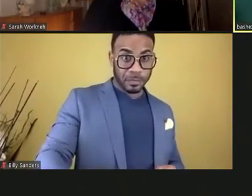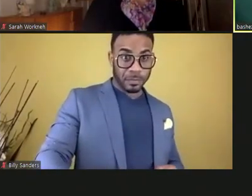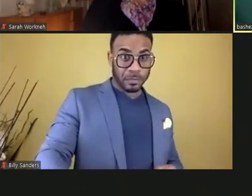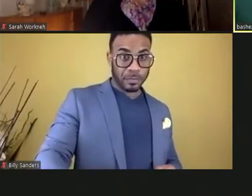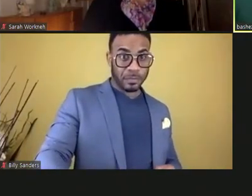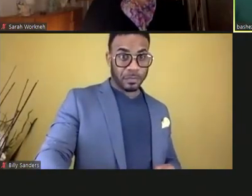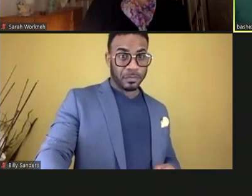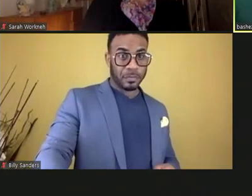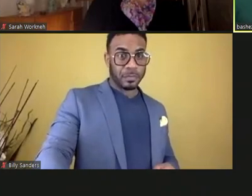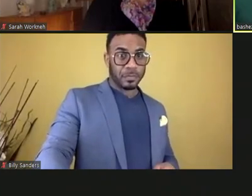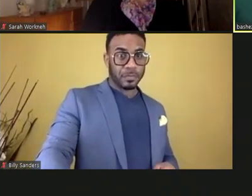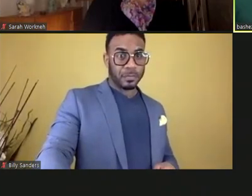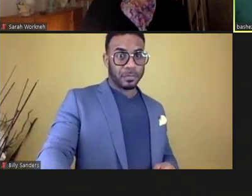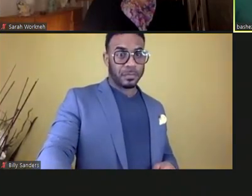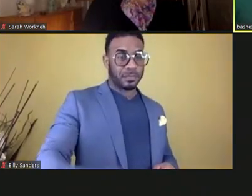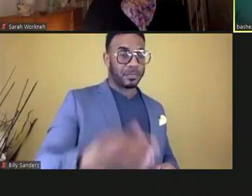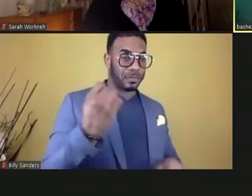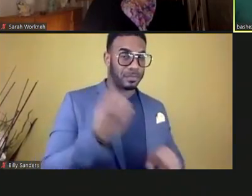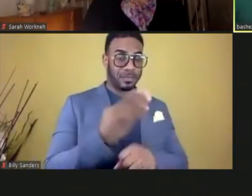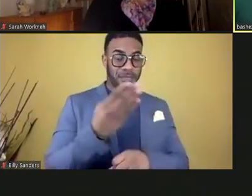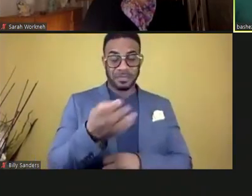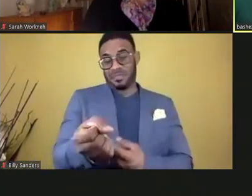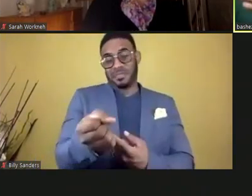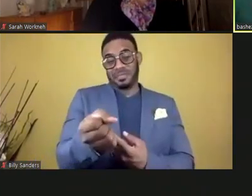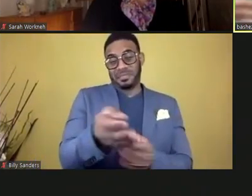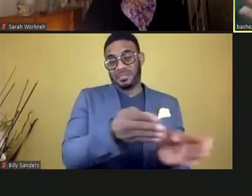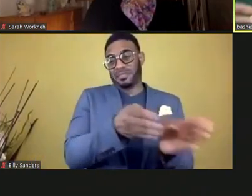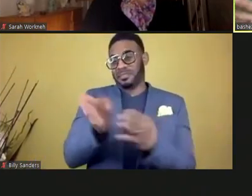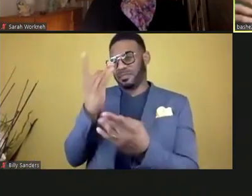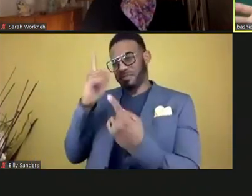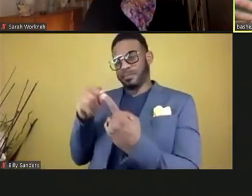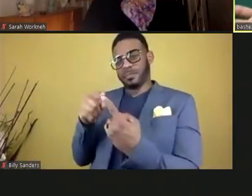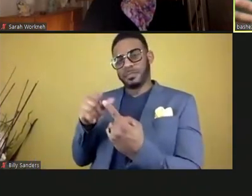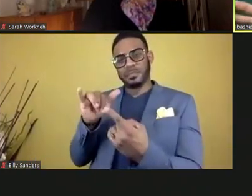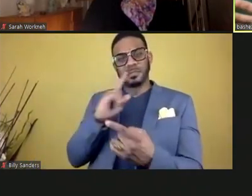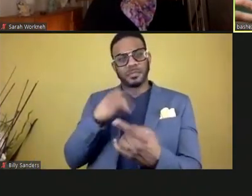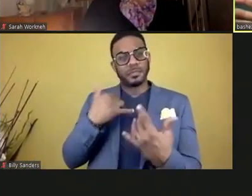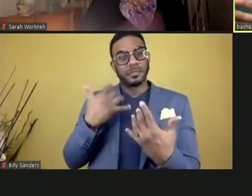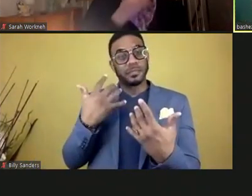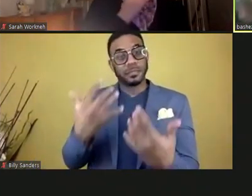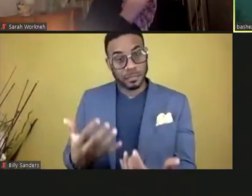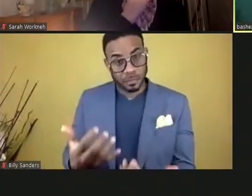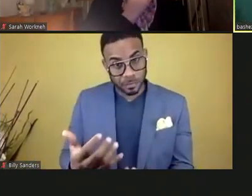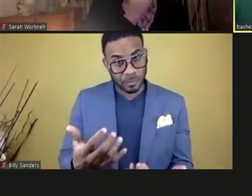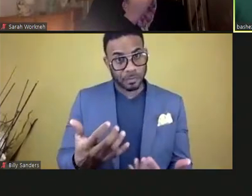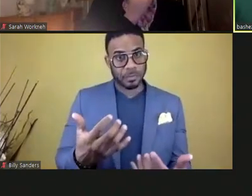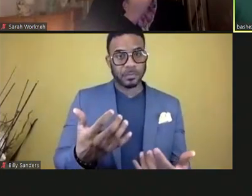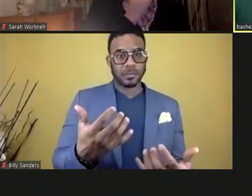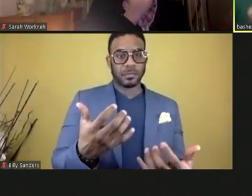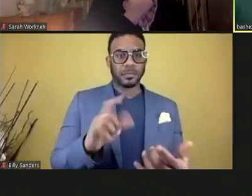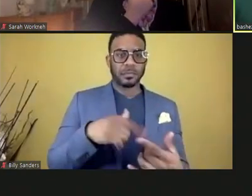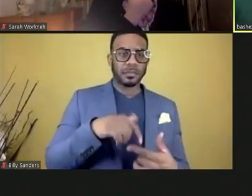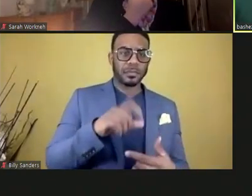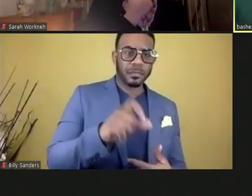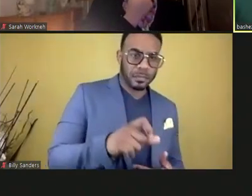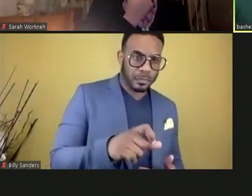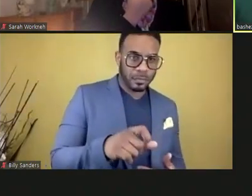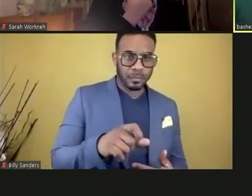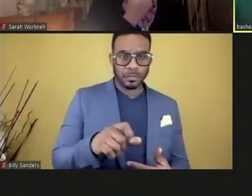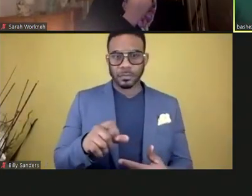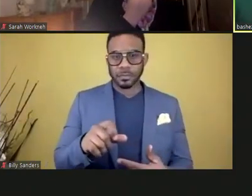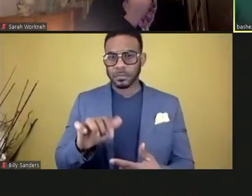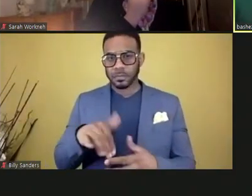being always fighting with some bullshit, like pivot and think about like what it is that I want and what it is that I need and what are the folks I'm